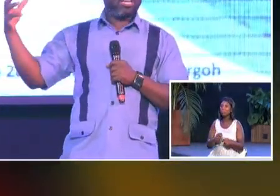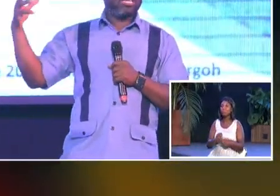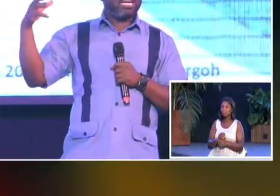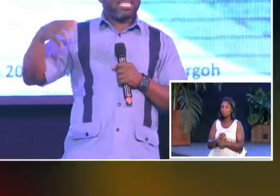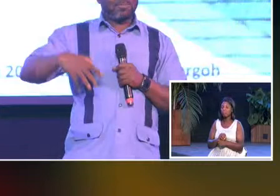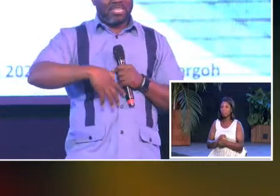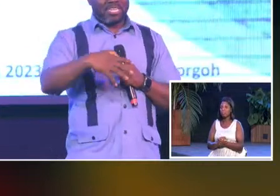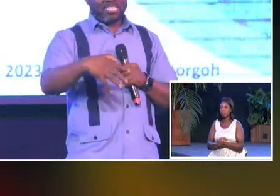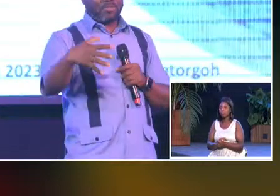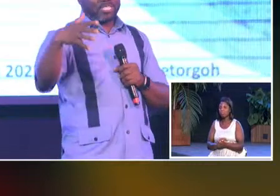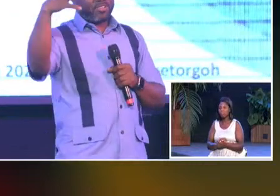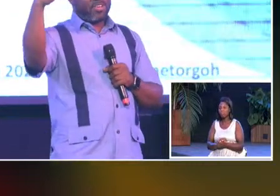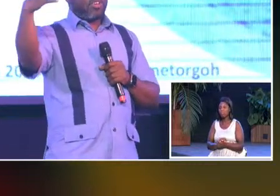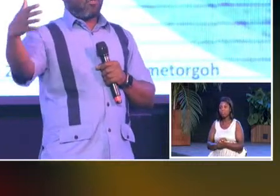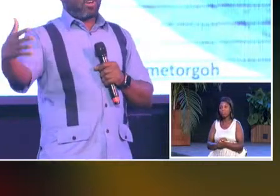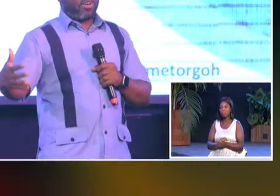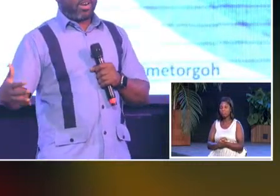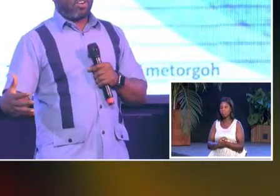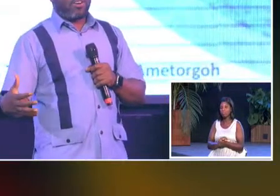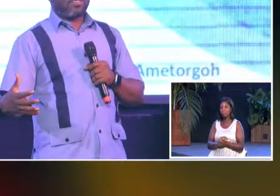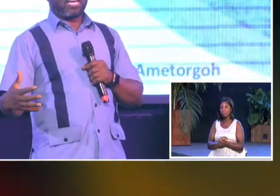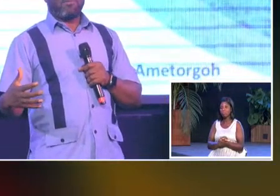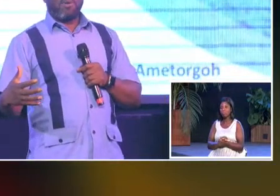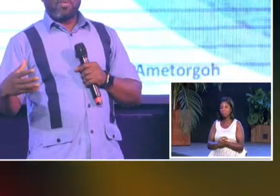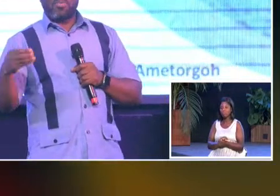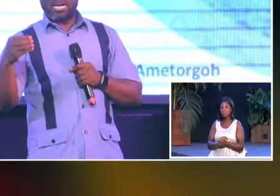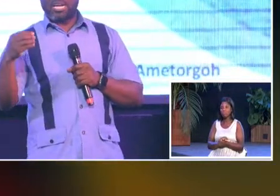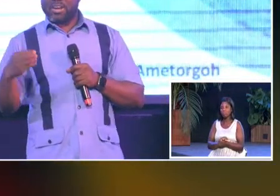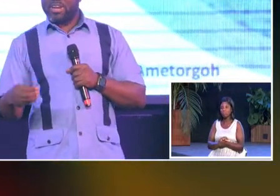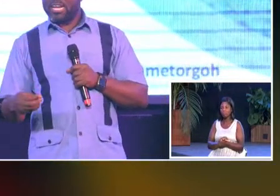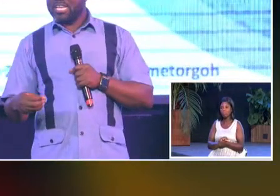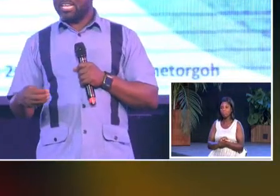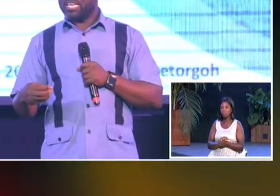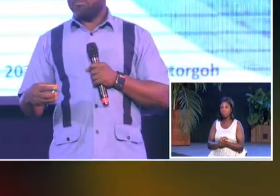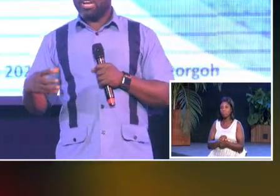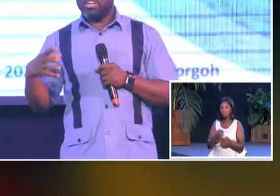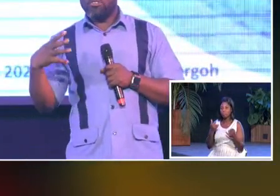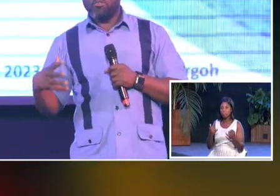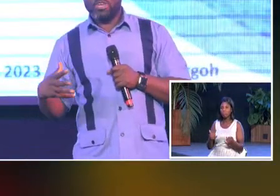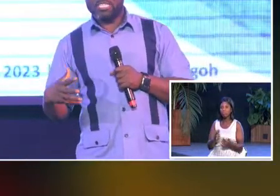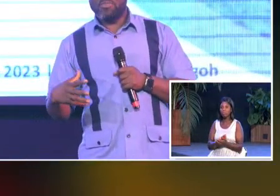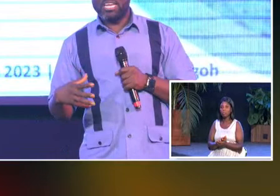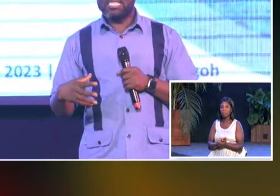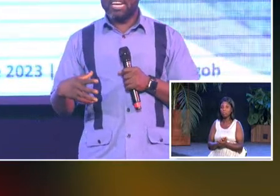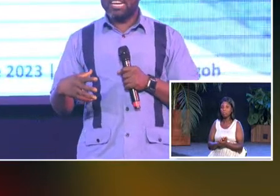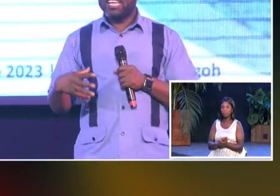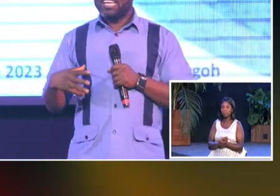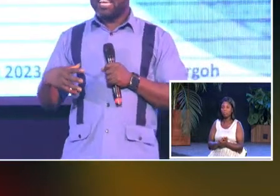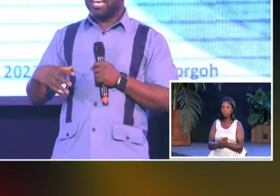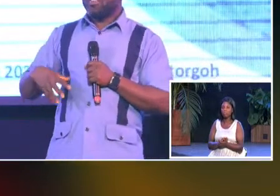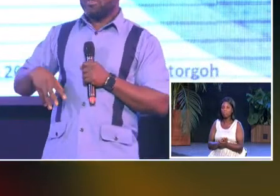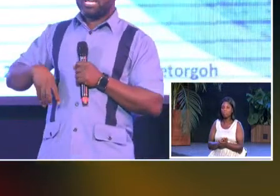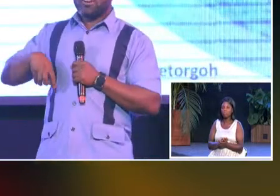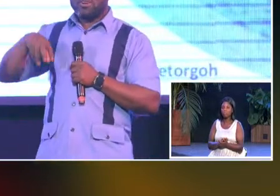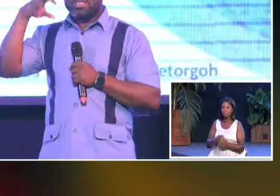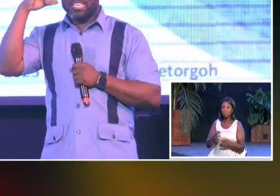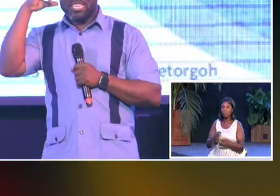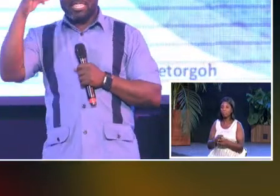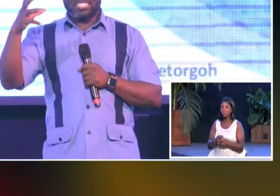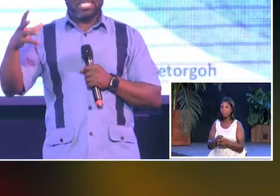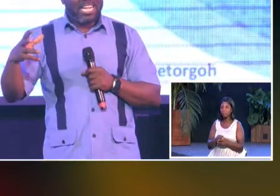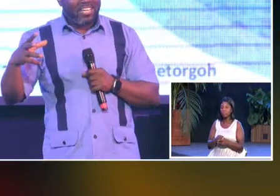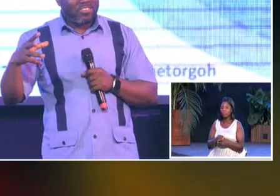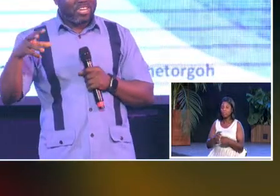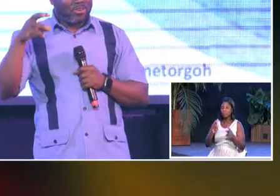innovation manager has been in the space for a very long time. But currently, if you're an innovation manager and you cannot